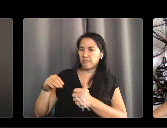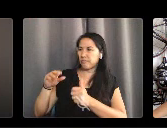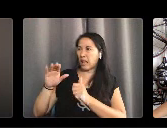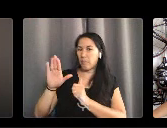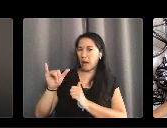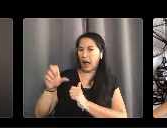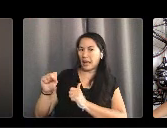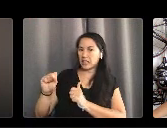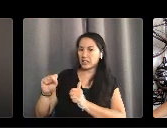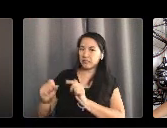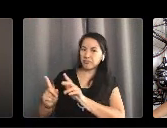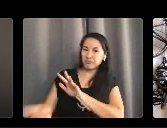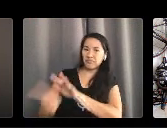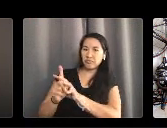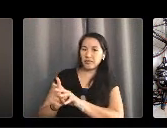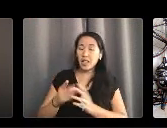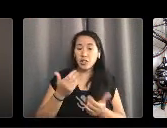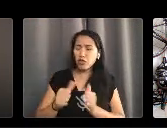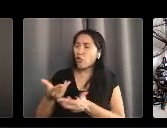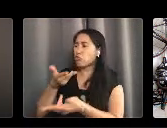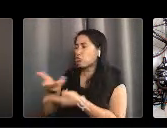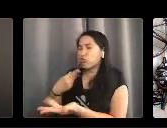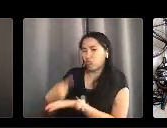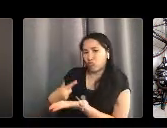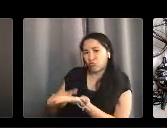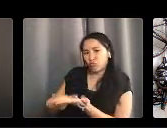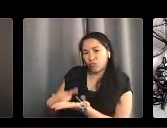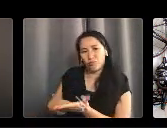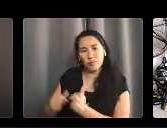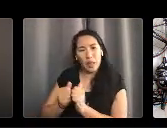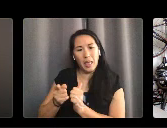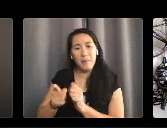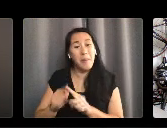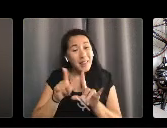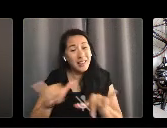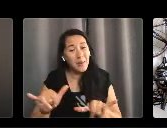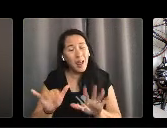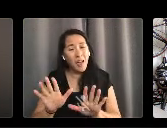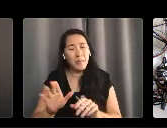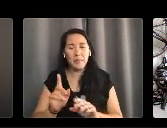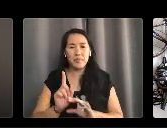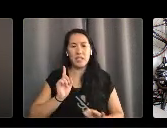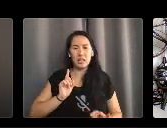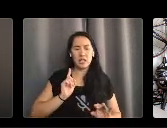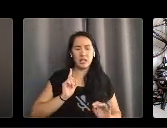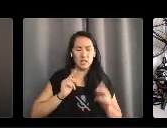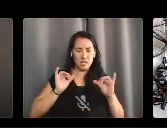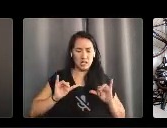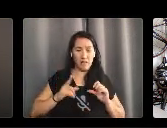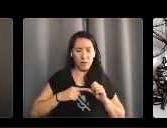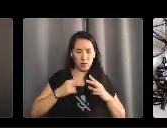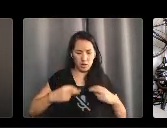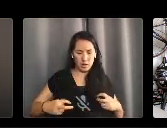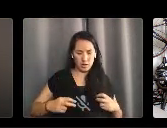constructive conversation. Now, all that to say, just be sure to step back and just ask yourself, what biases might I